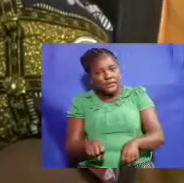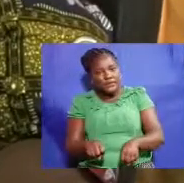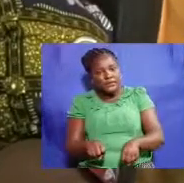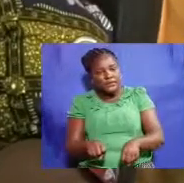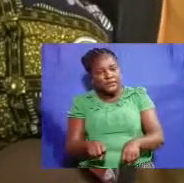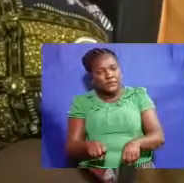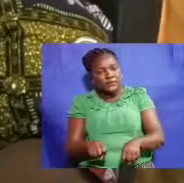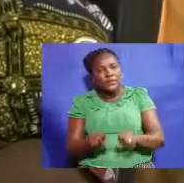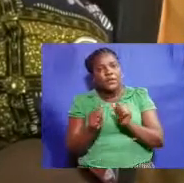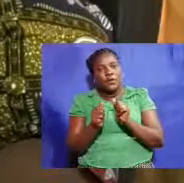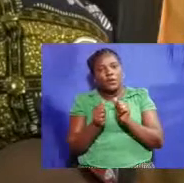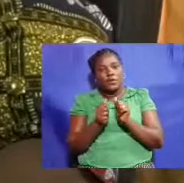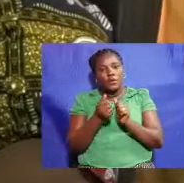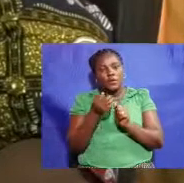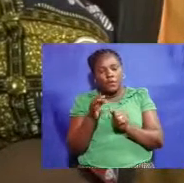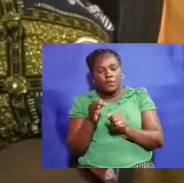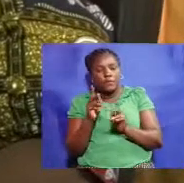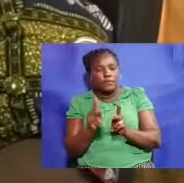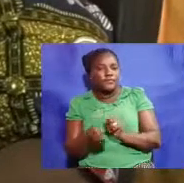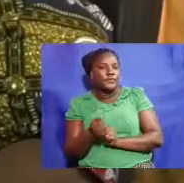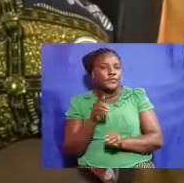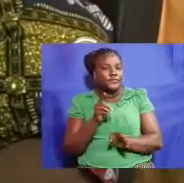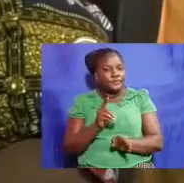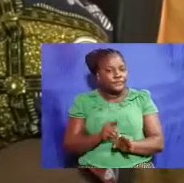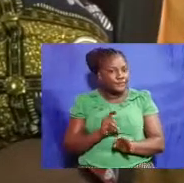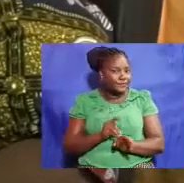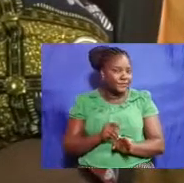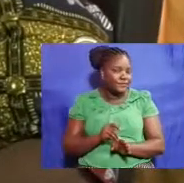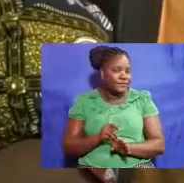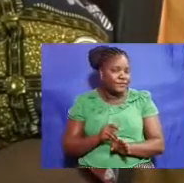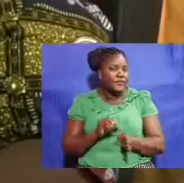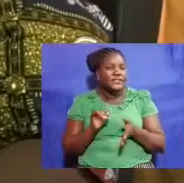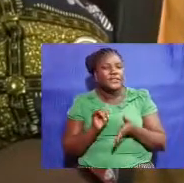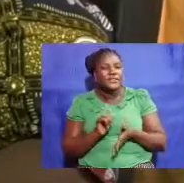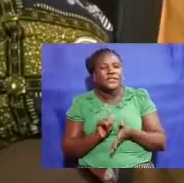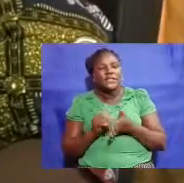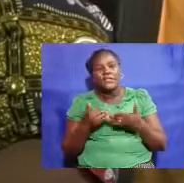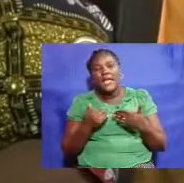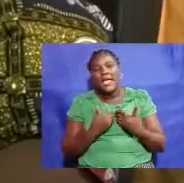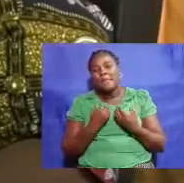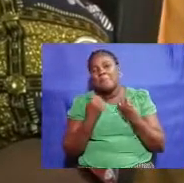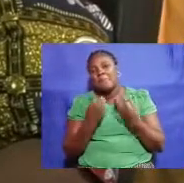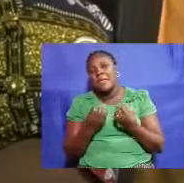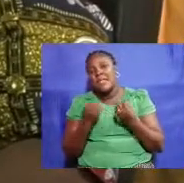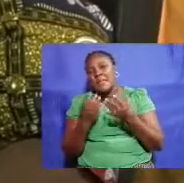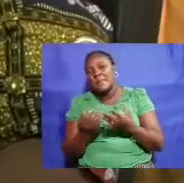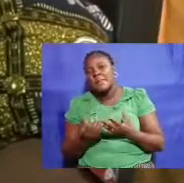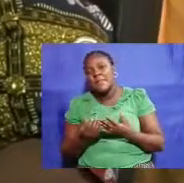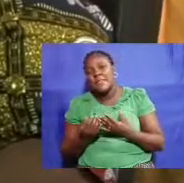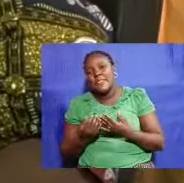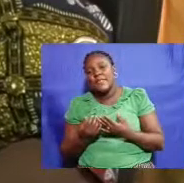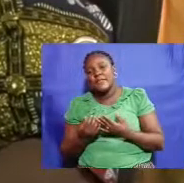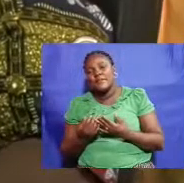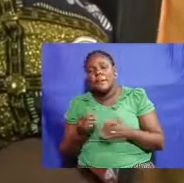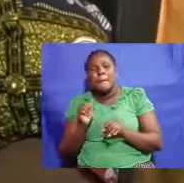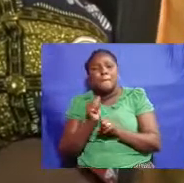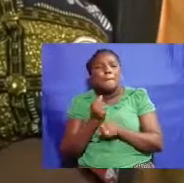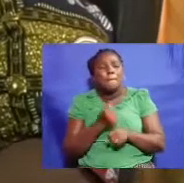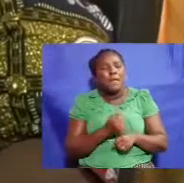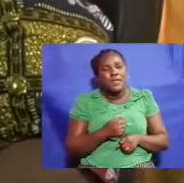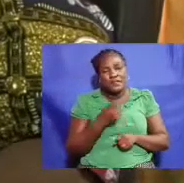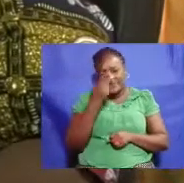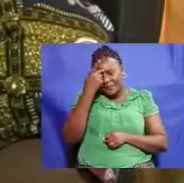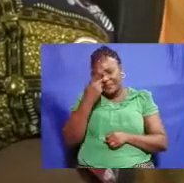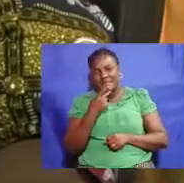has a disability. And for me, that has a lot of social impact, because it's made parents to